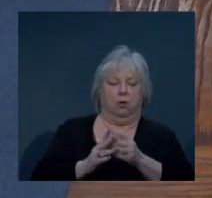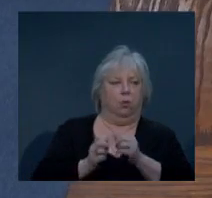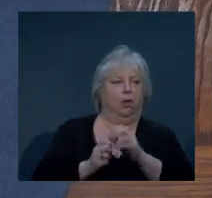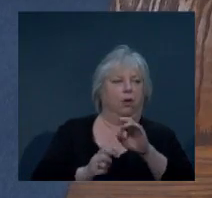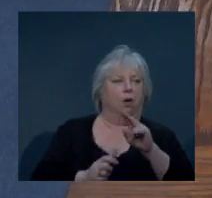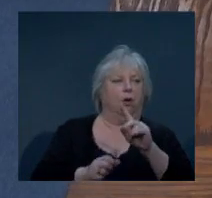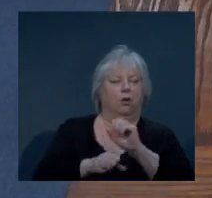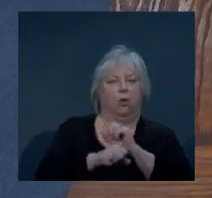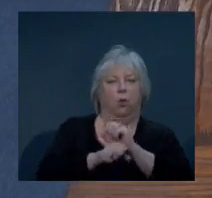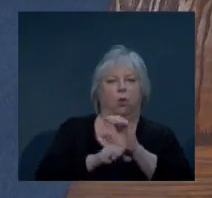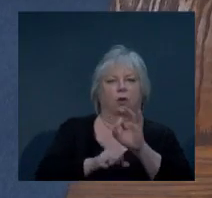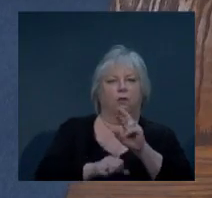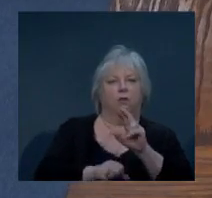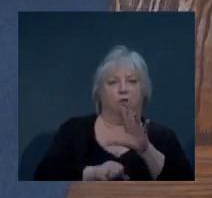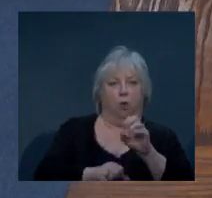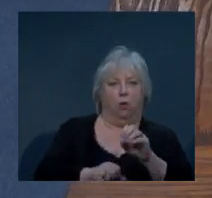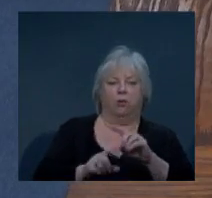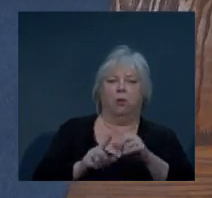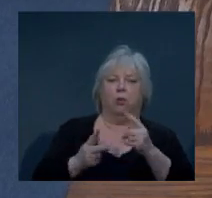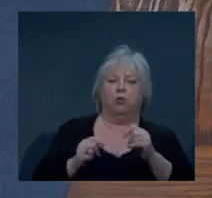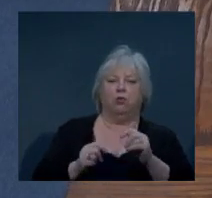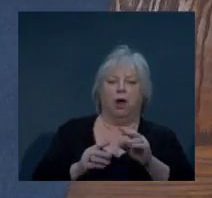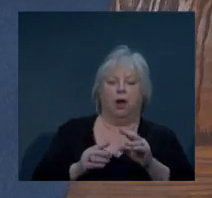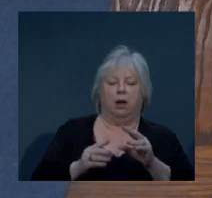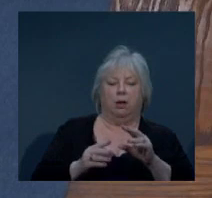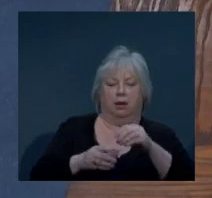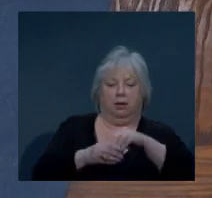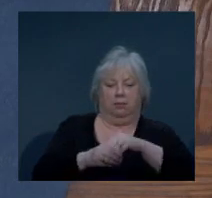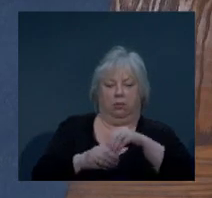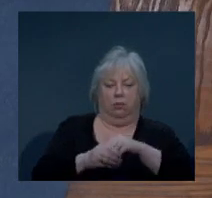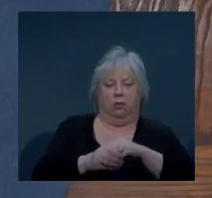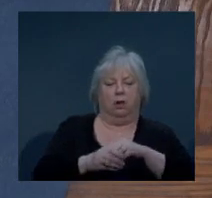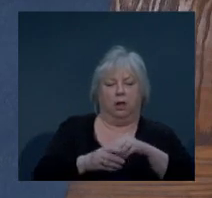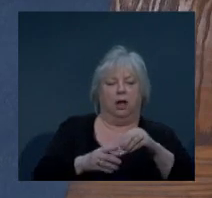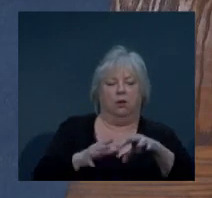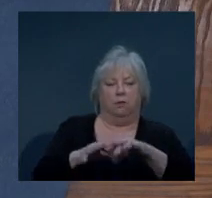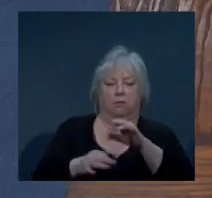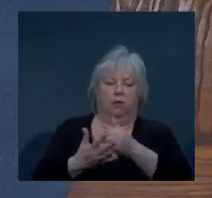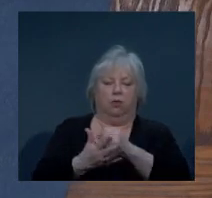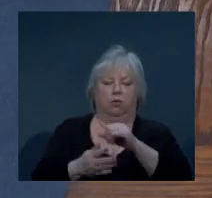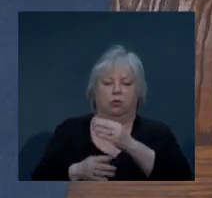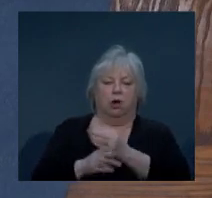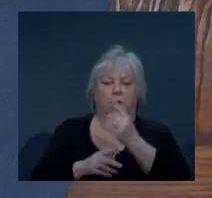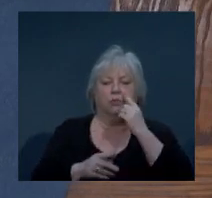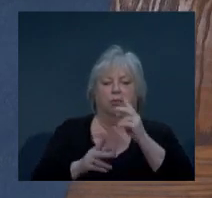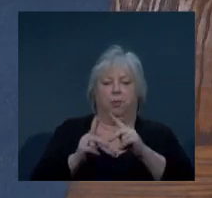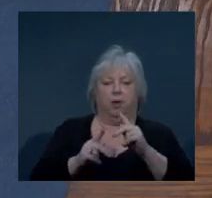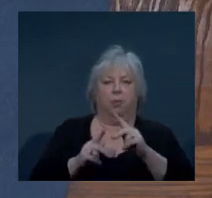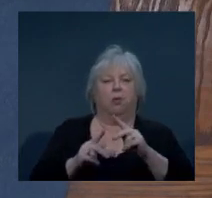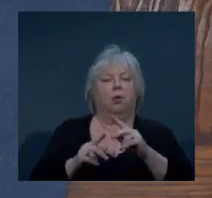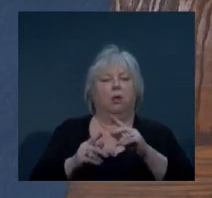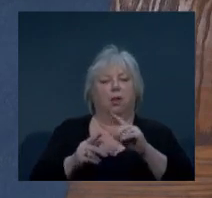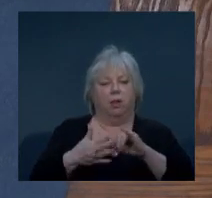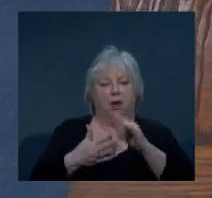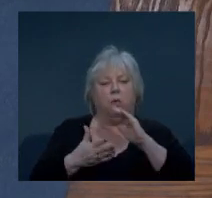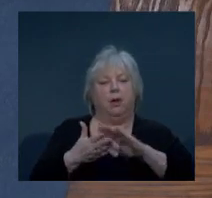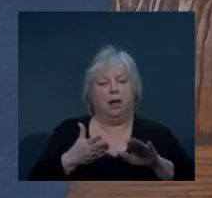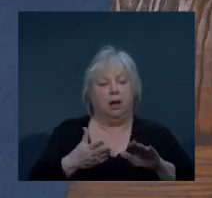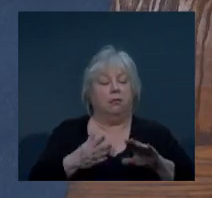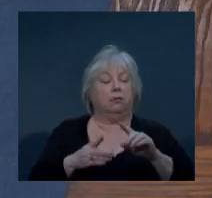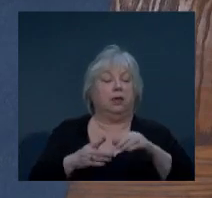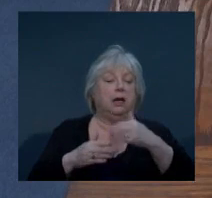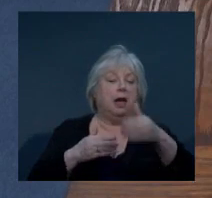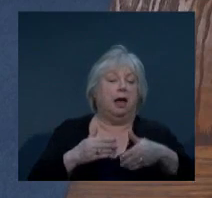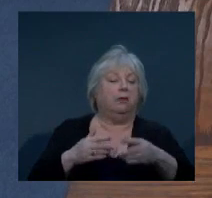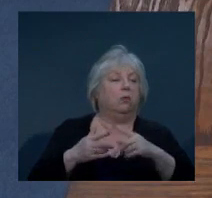Arkansas workforce, but we're trying to place as many as we can internally, and then the next step is going with the Arkansas workforce. So part of the issue too is